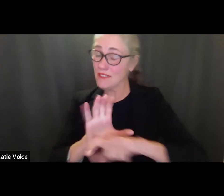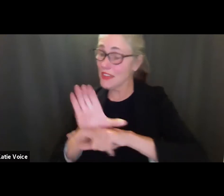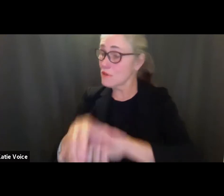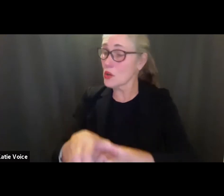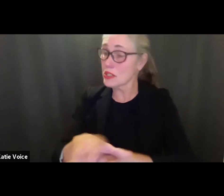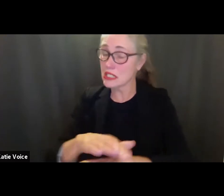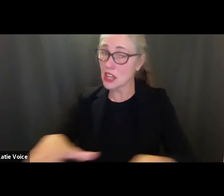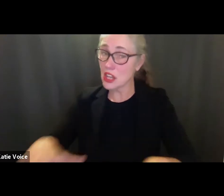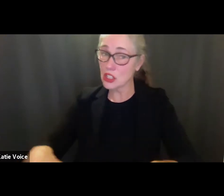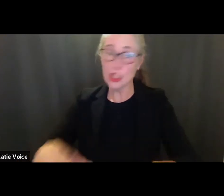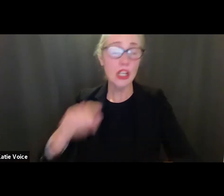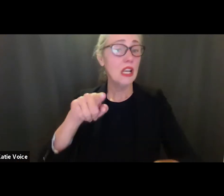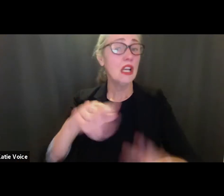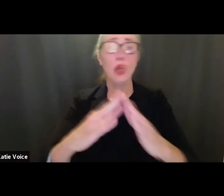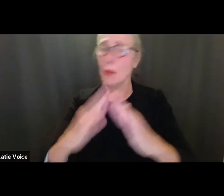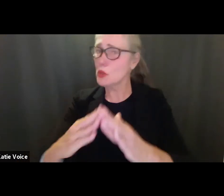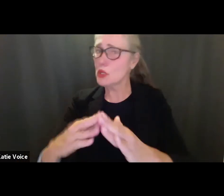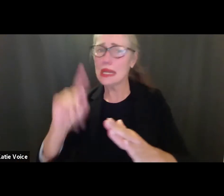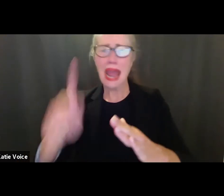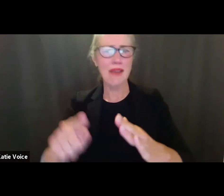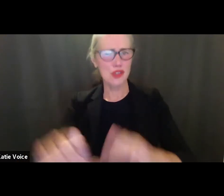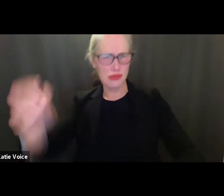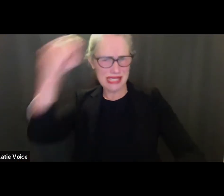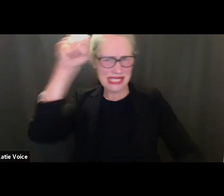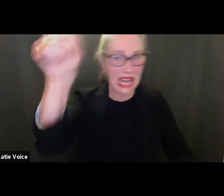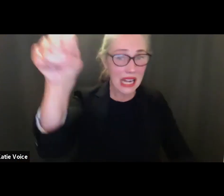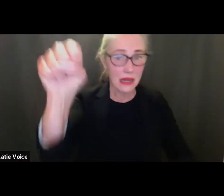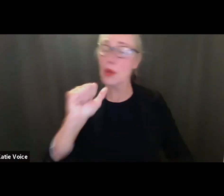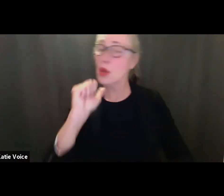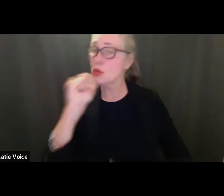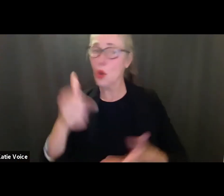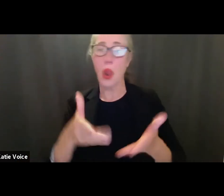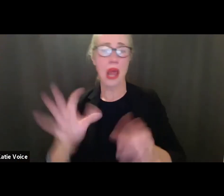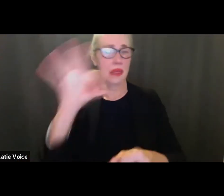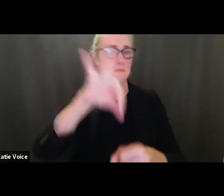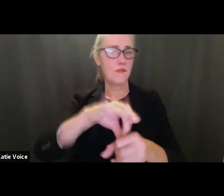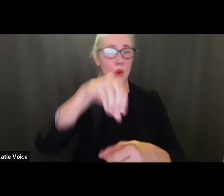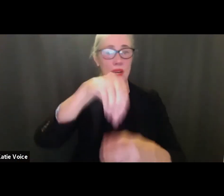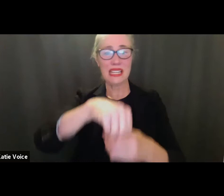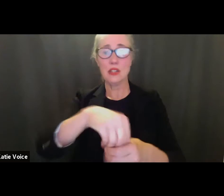up. Do not let them get in office again.